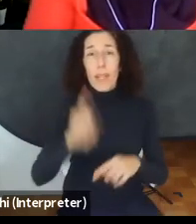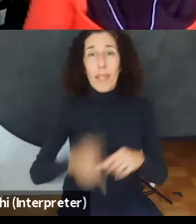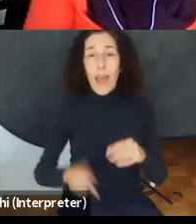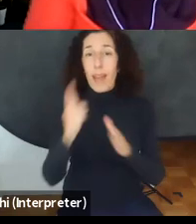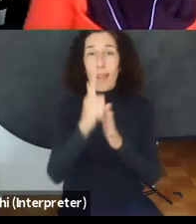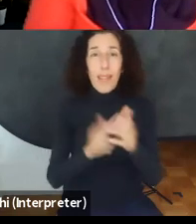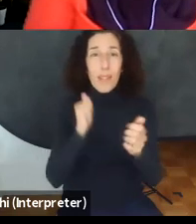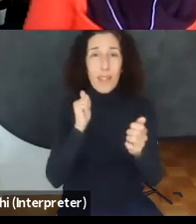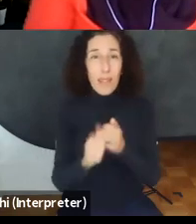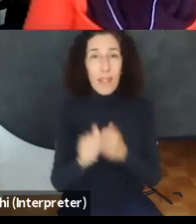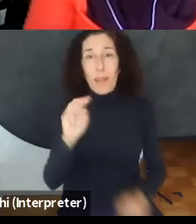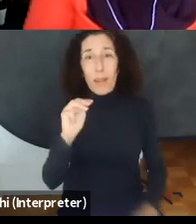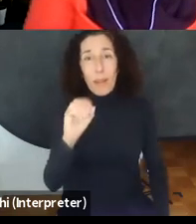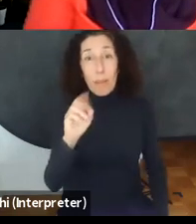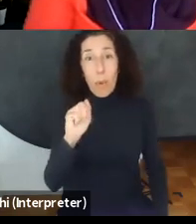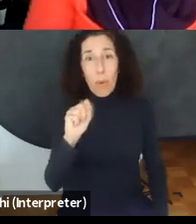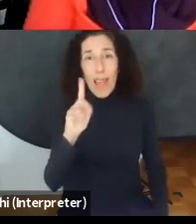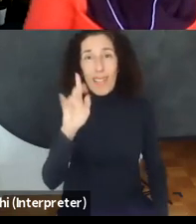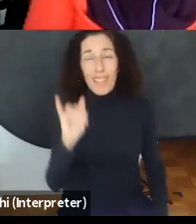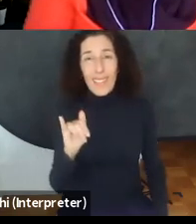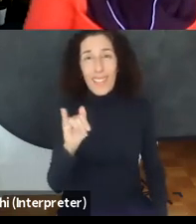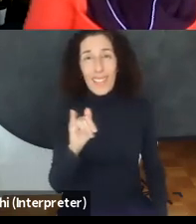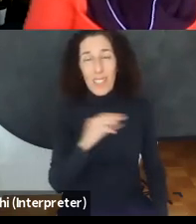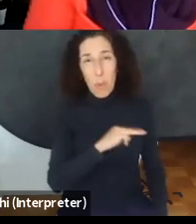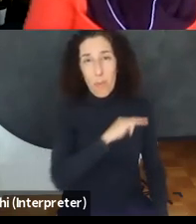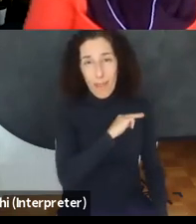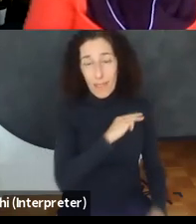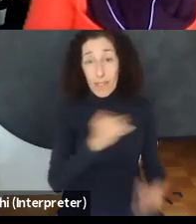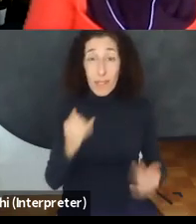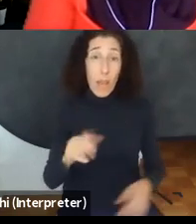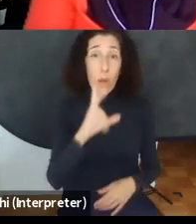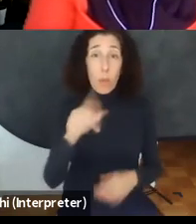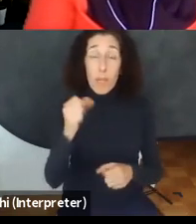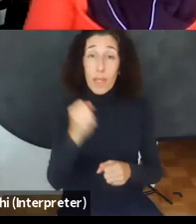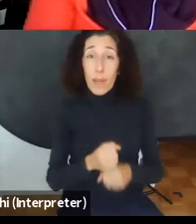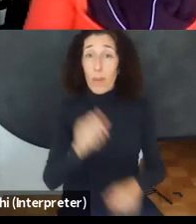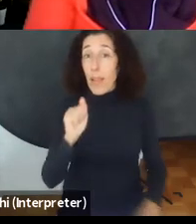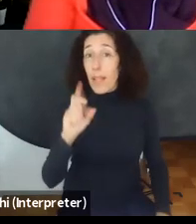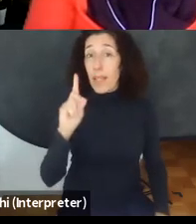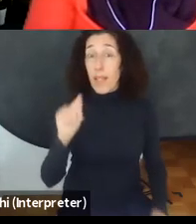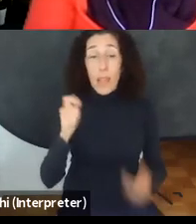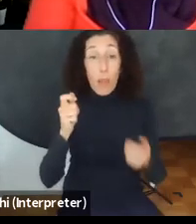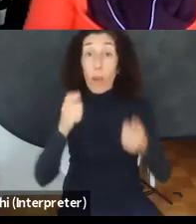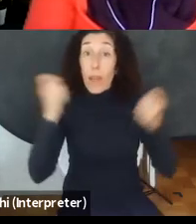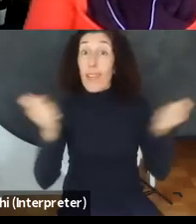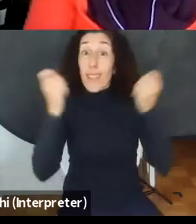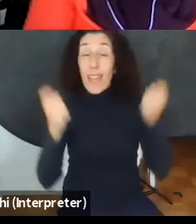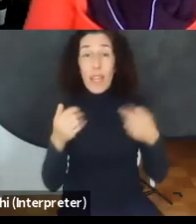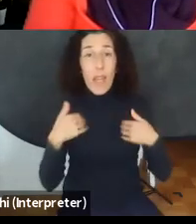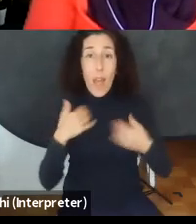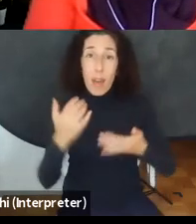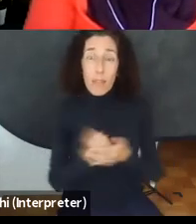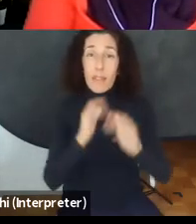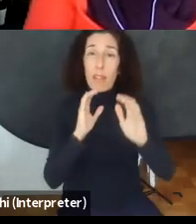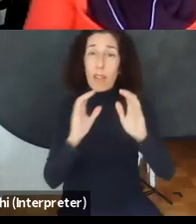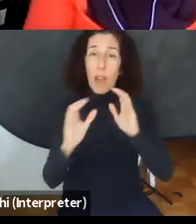We celebrate the 30th year since passage of the ADA this year. And yet, we're having this conversation because